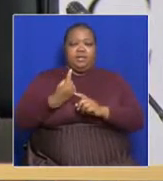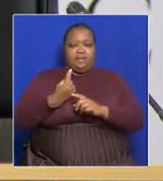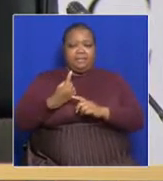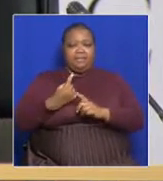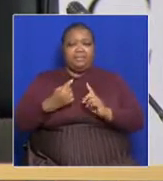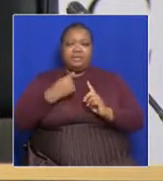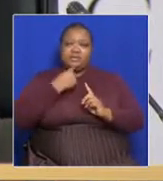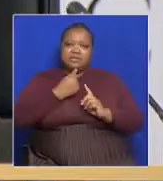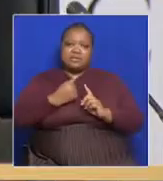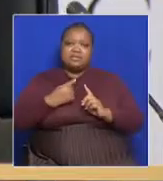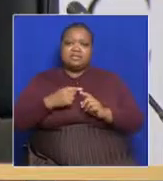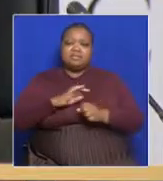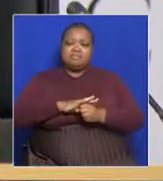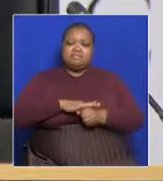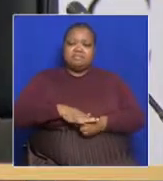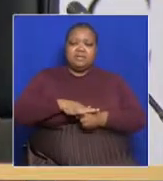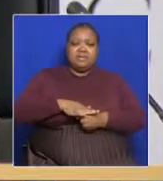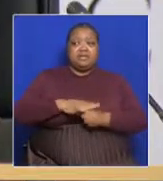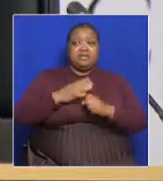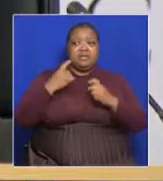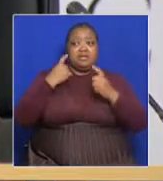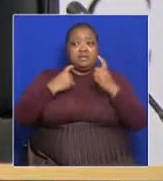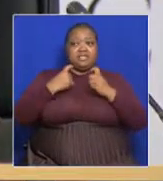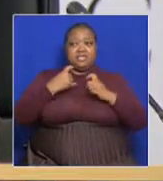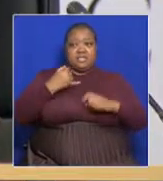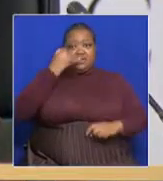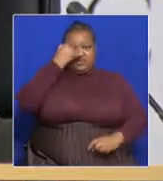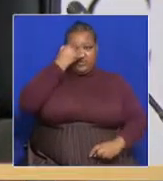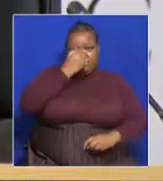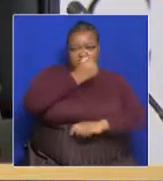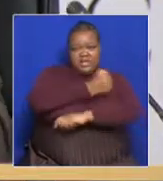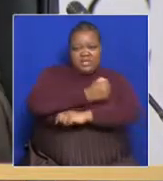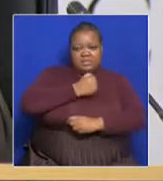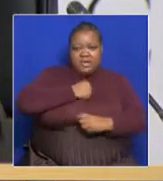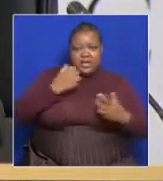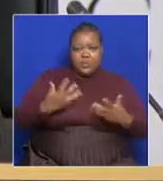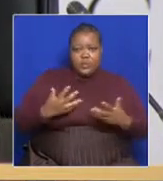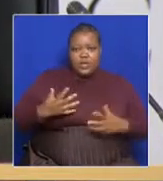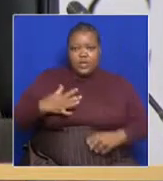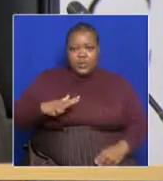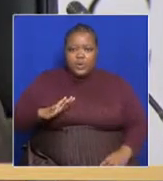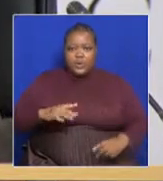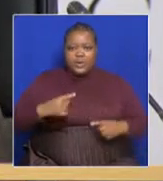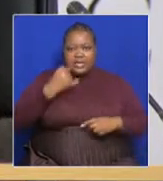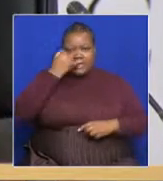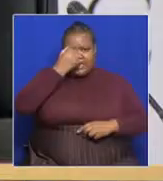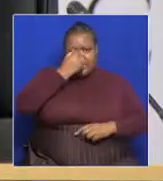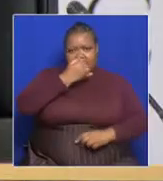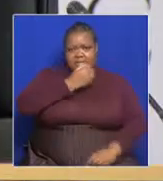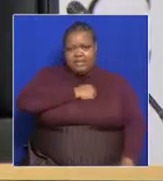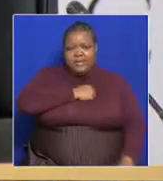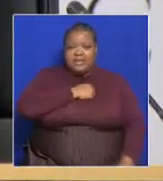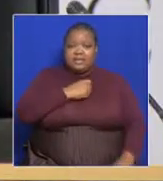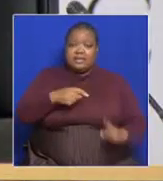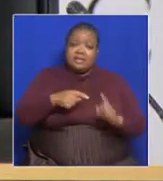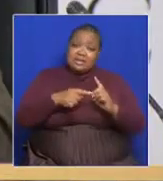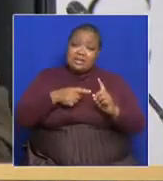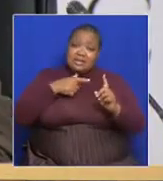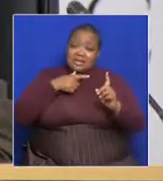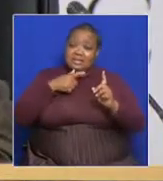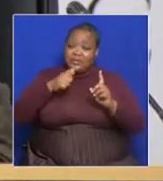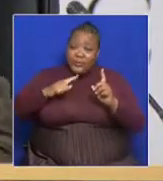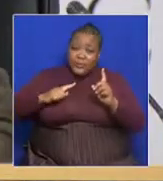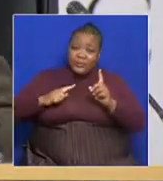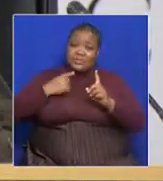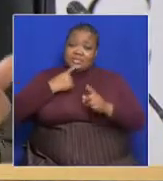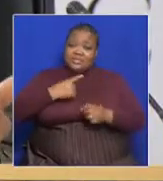They asked him, hey, where are my drugs? We want our drugs. He told me that. He said they put him under pressure. They asked him, where are